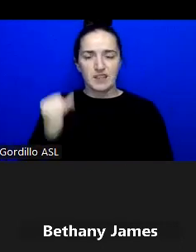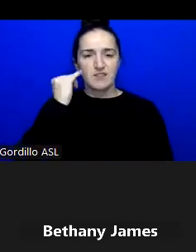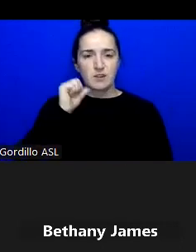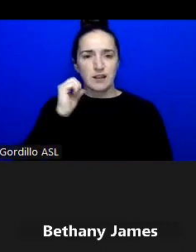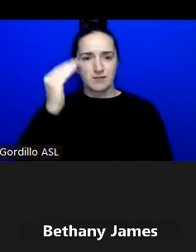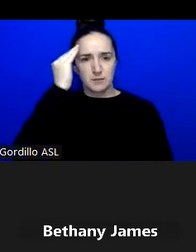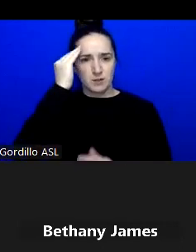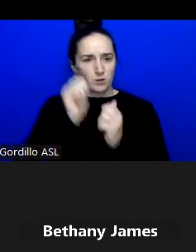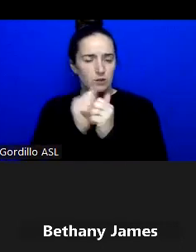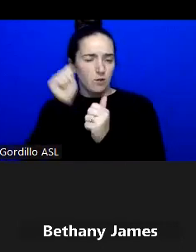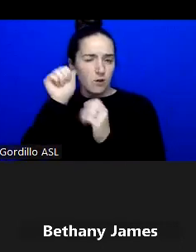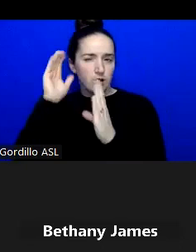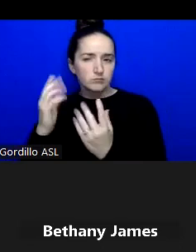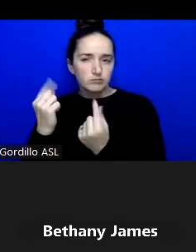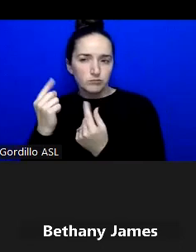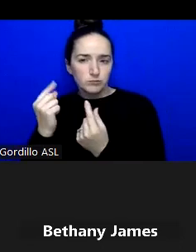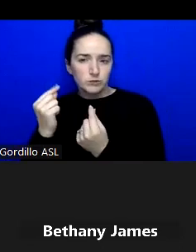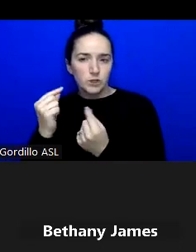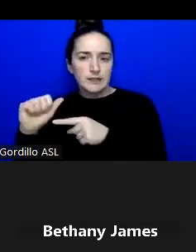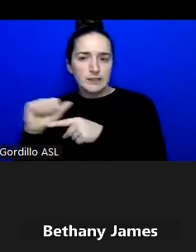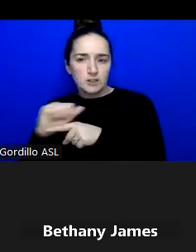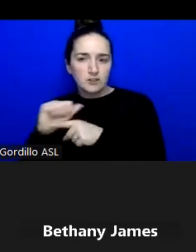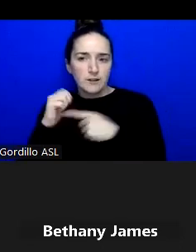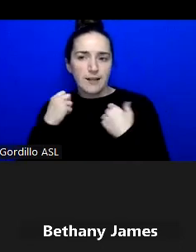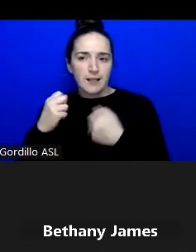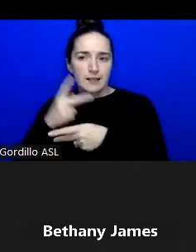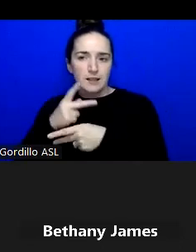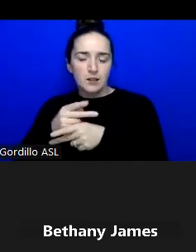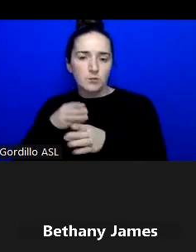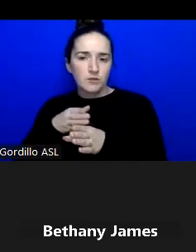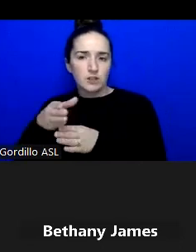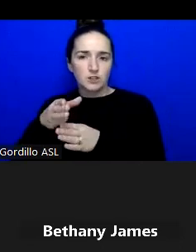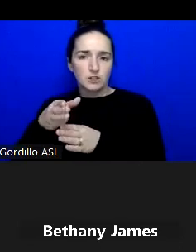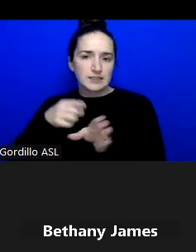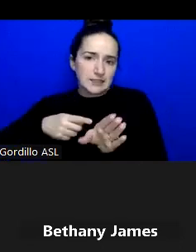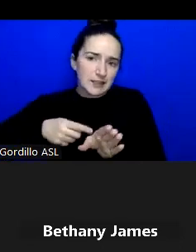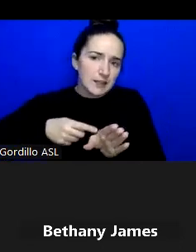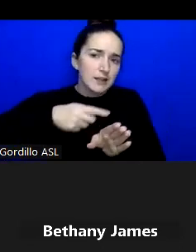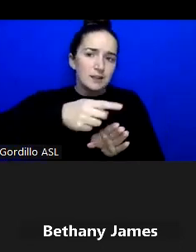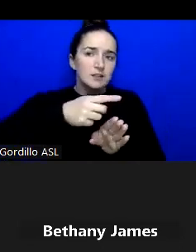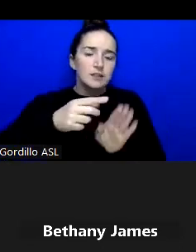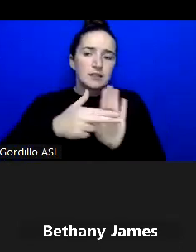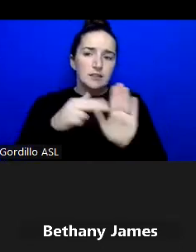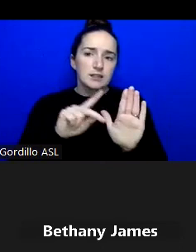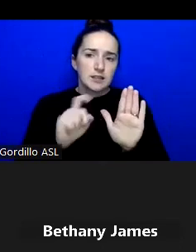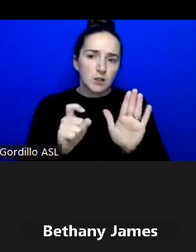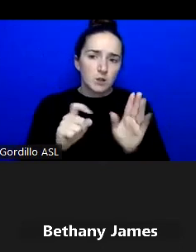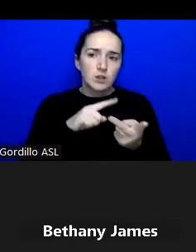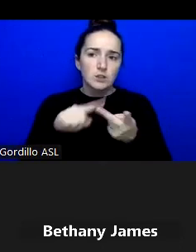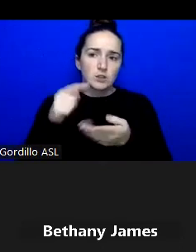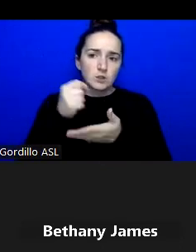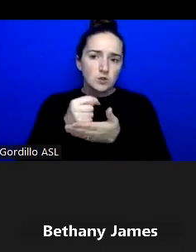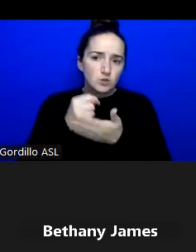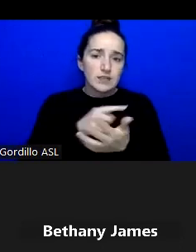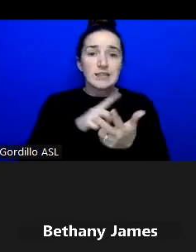practice, are trained professionals, healthcare professionals that specialize in diagnosing and treating,